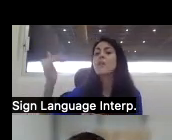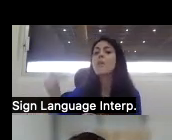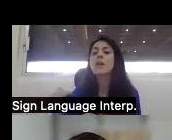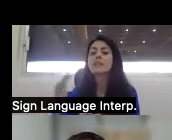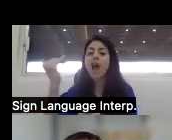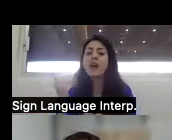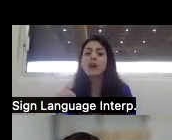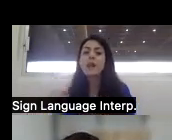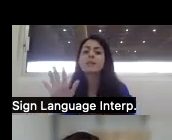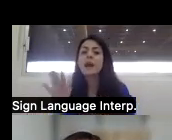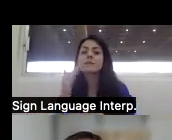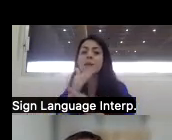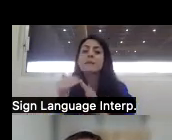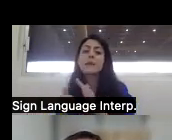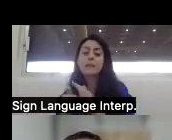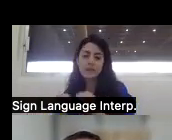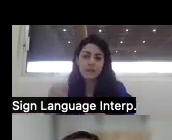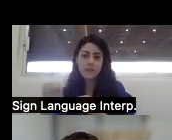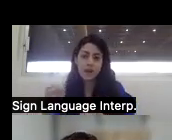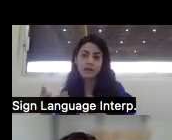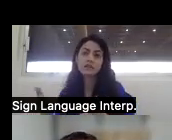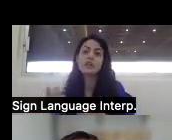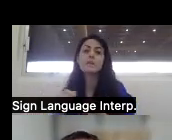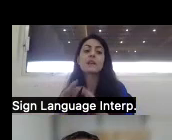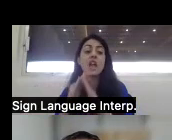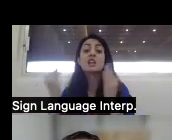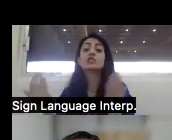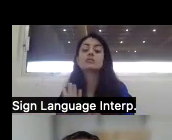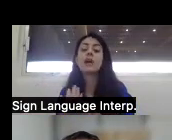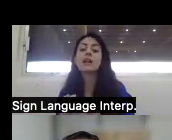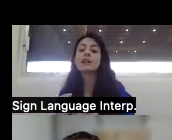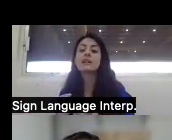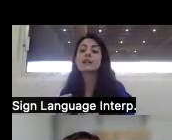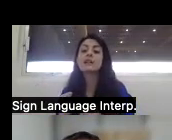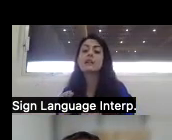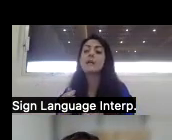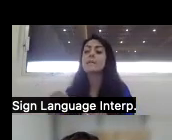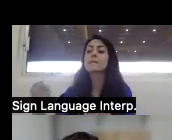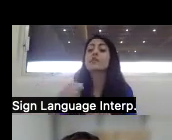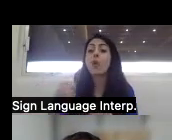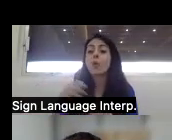Much more goes to the contributory schemes for employment-related benefits. And